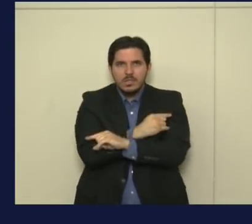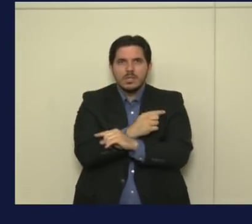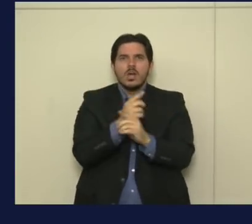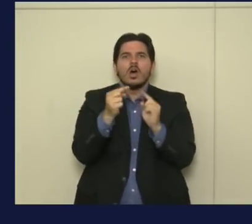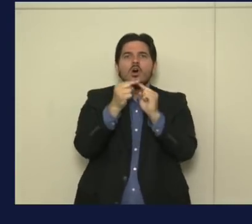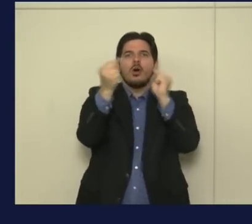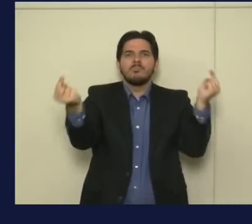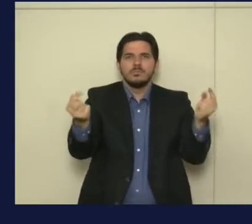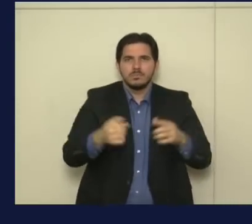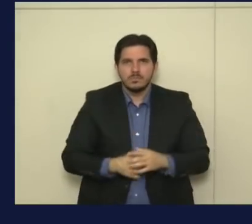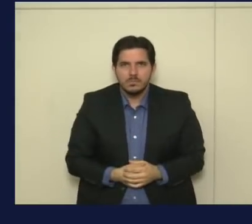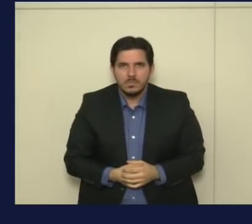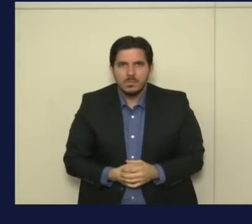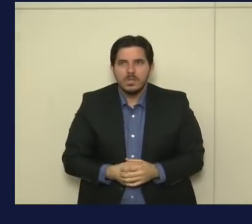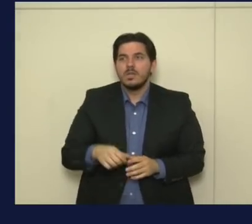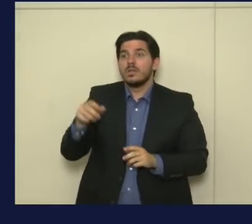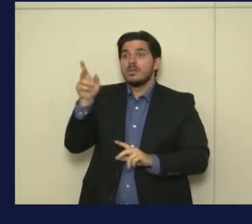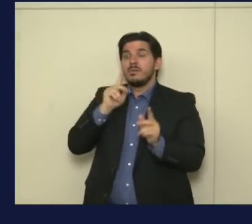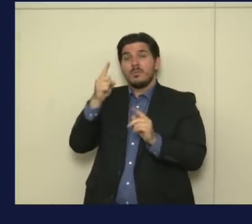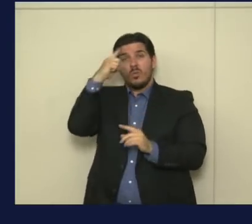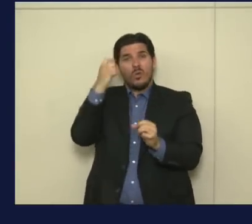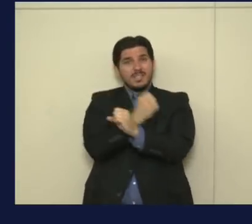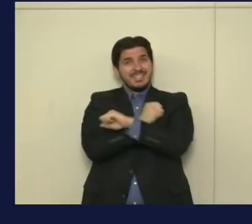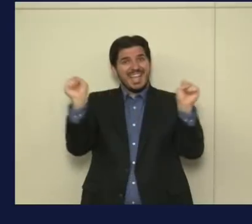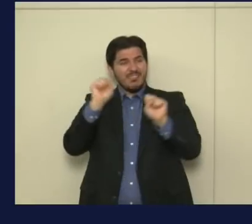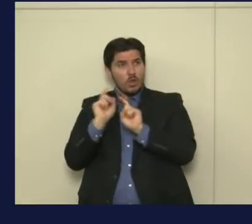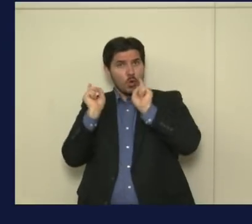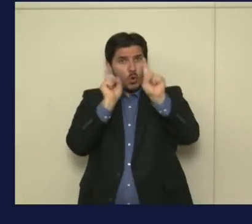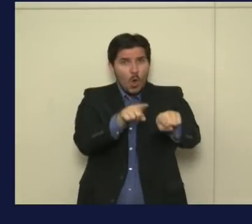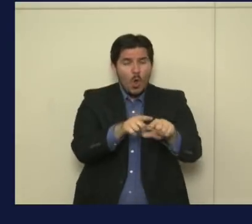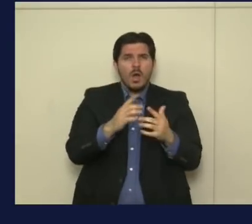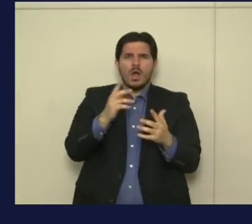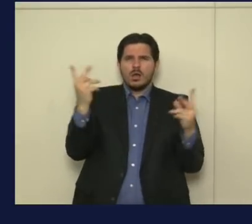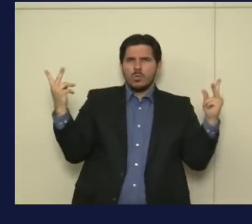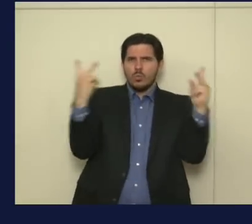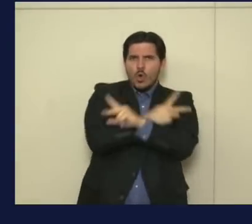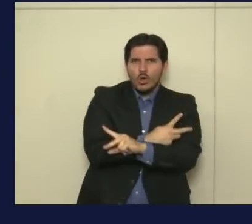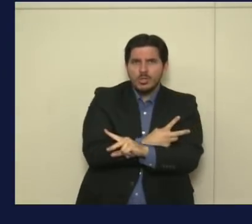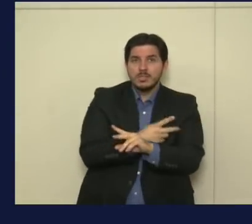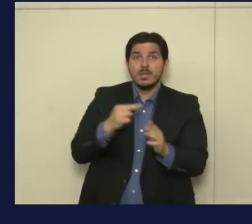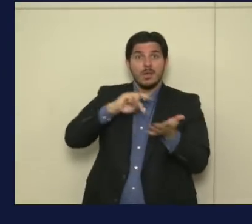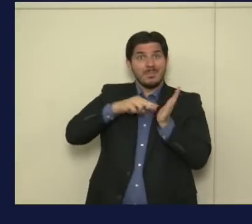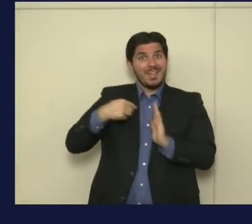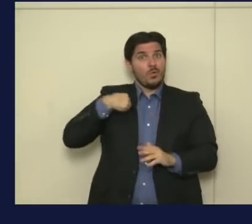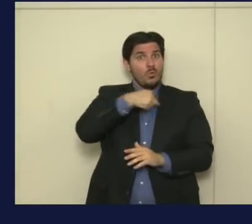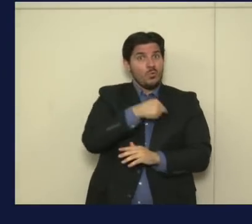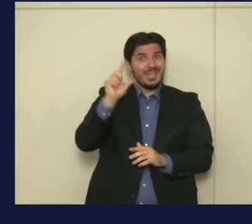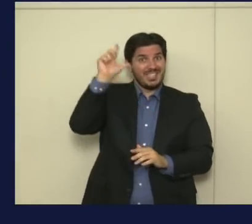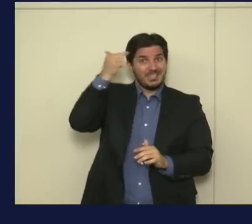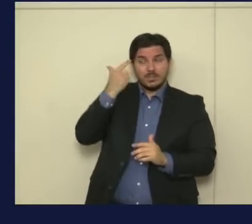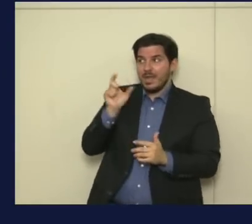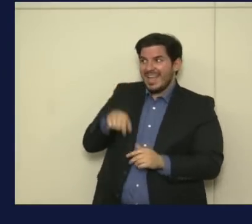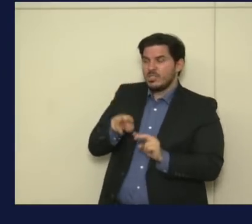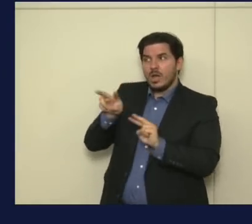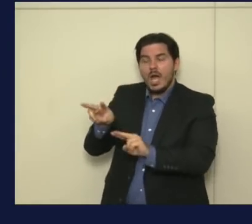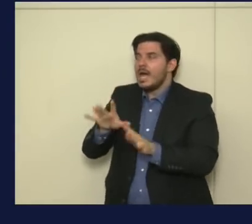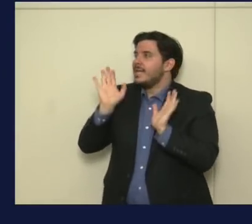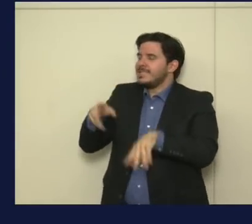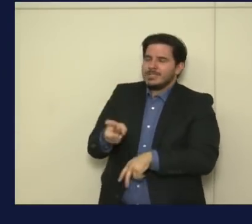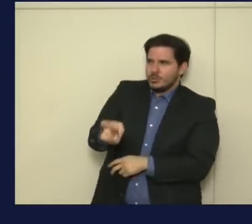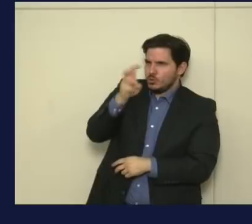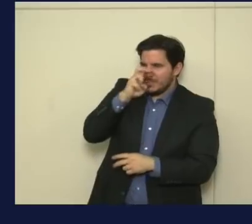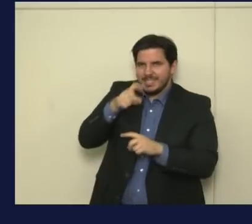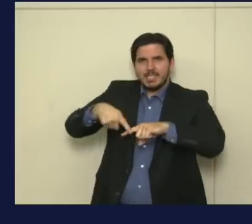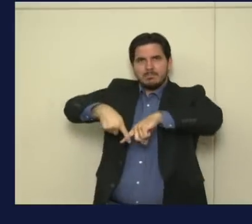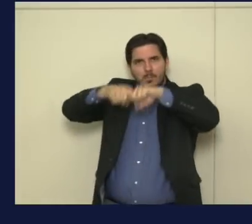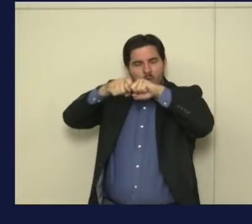where the only option for us was to not relax some of those restrictions, pause on